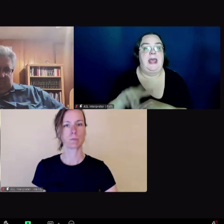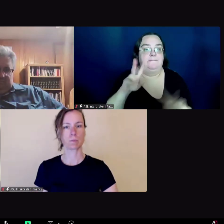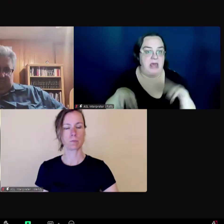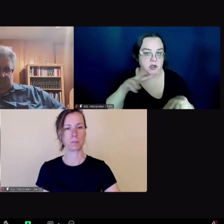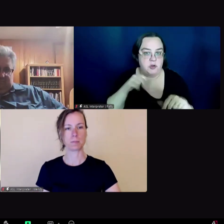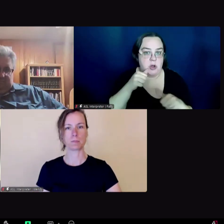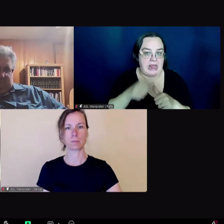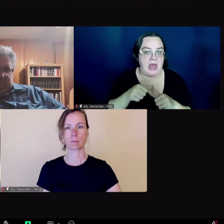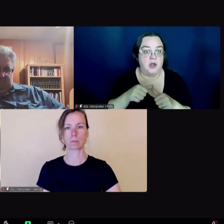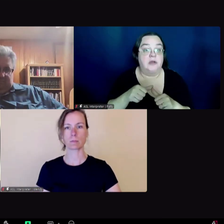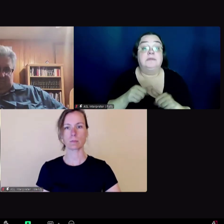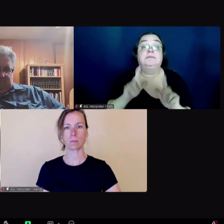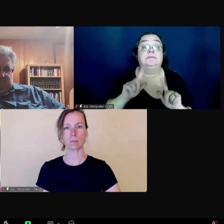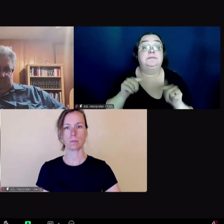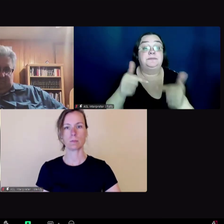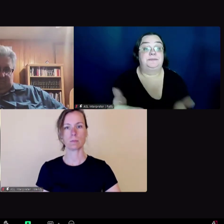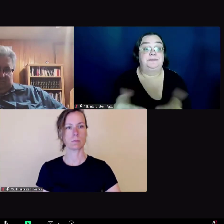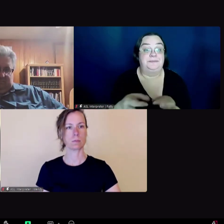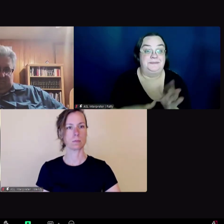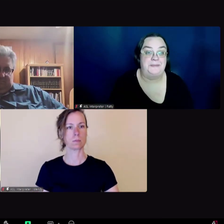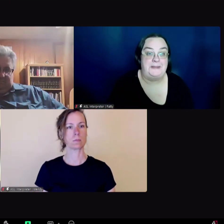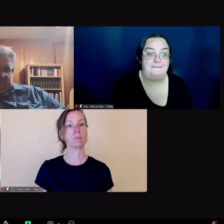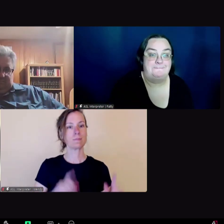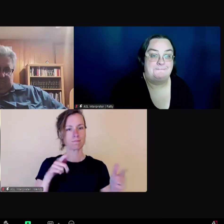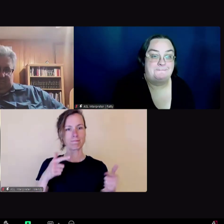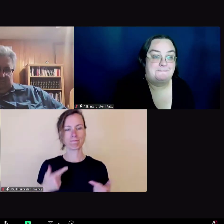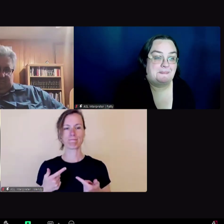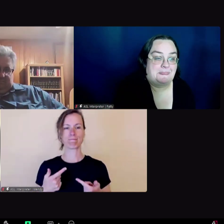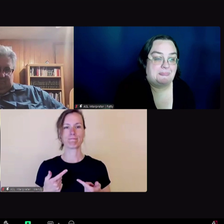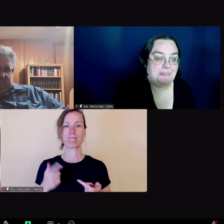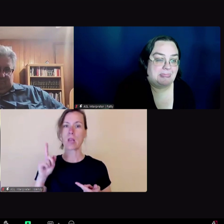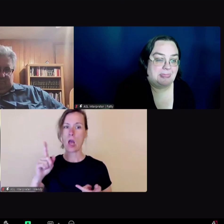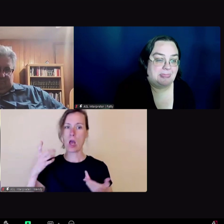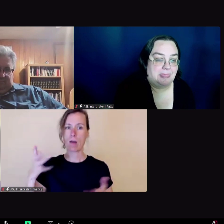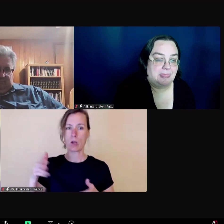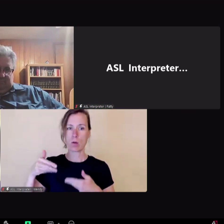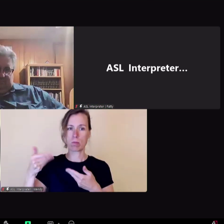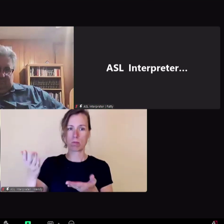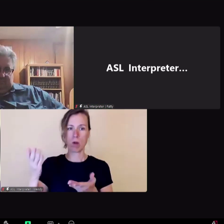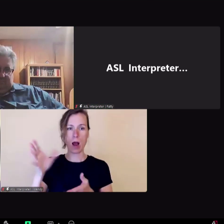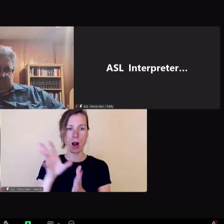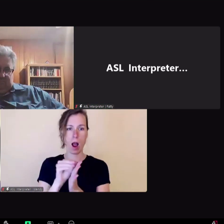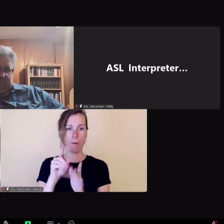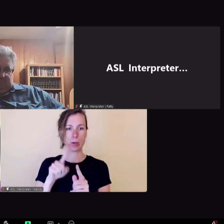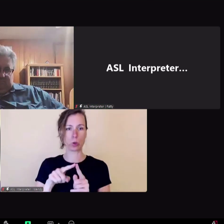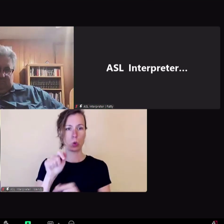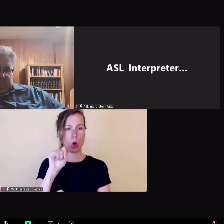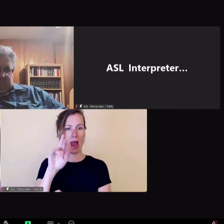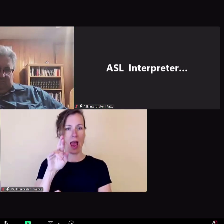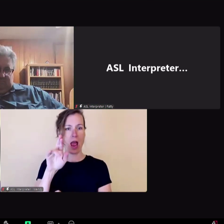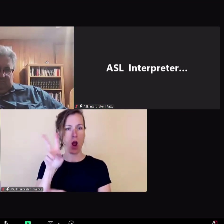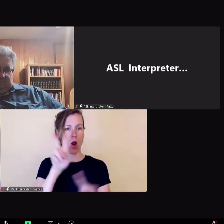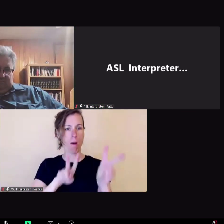Have you provided a copy to the air monitor advocates?